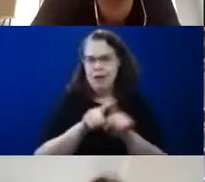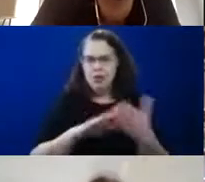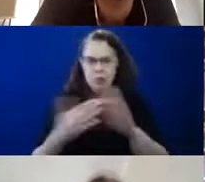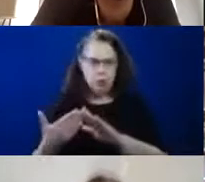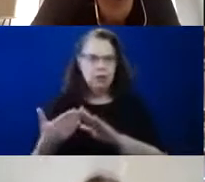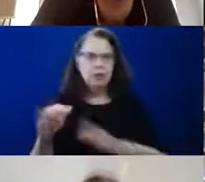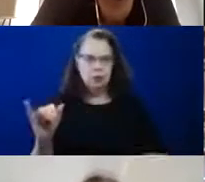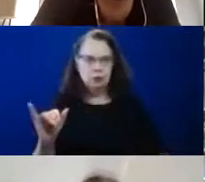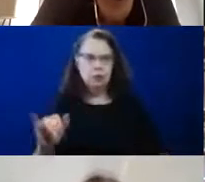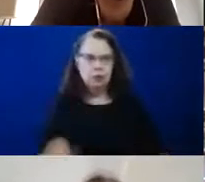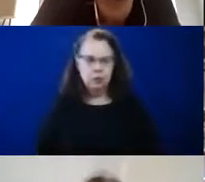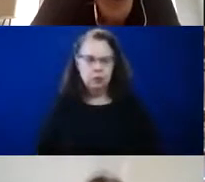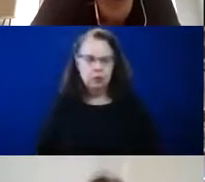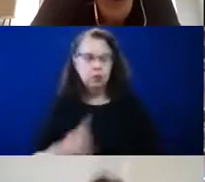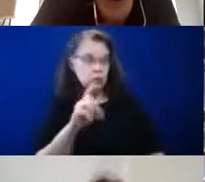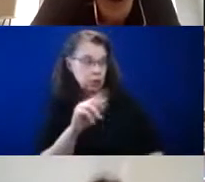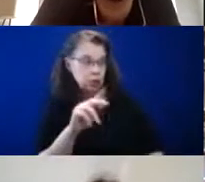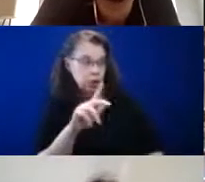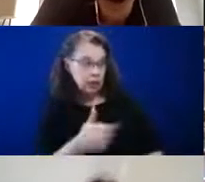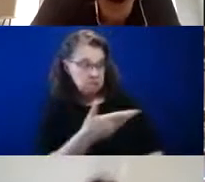So, Dushana?